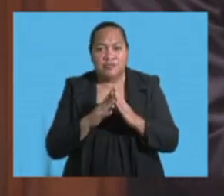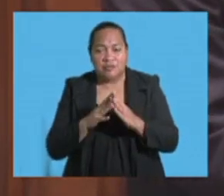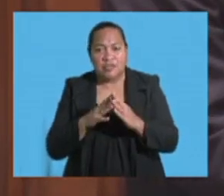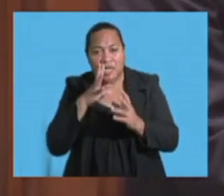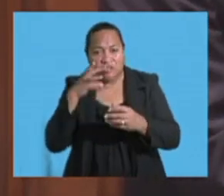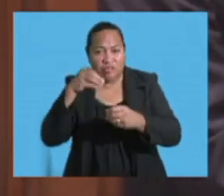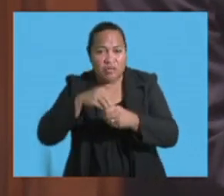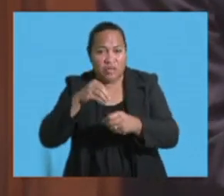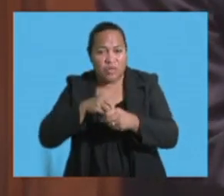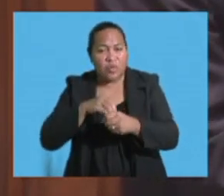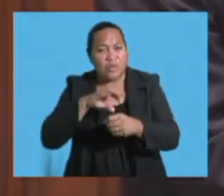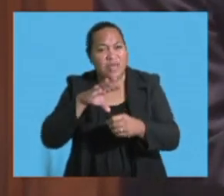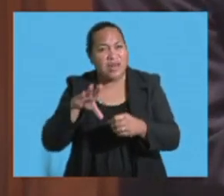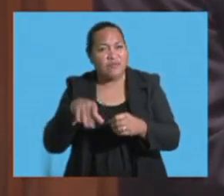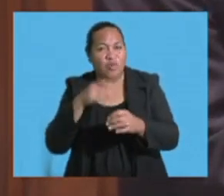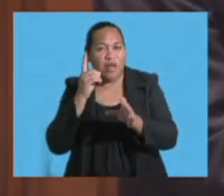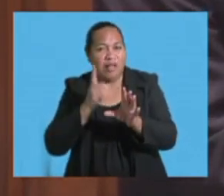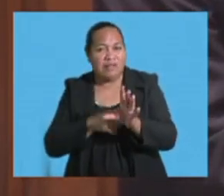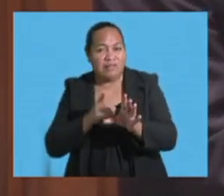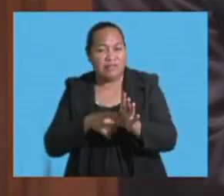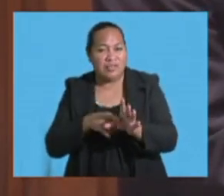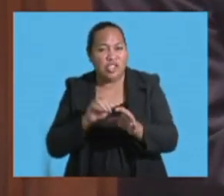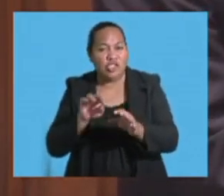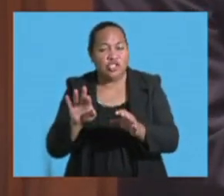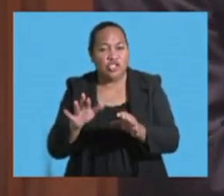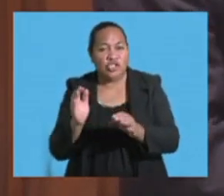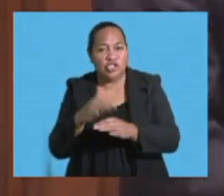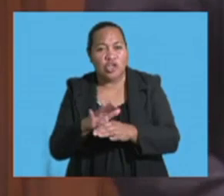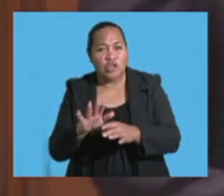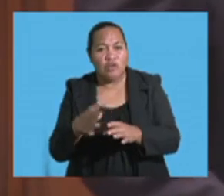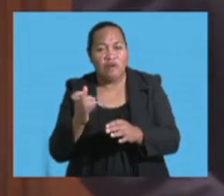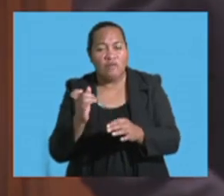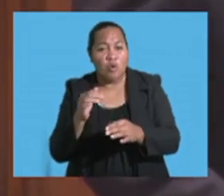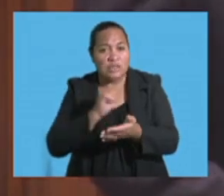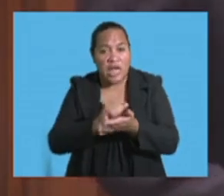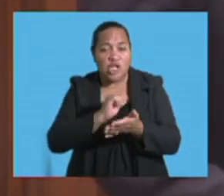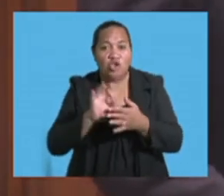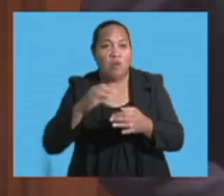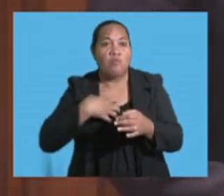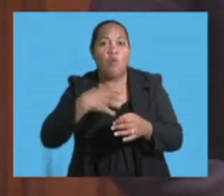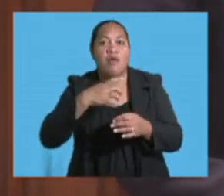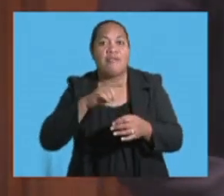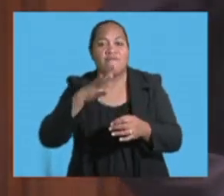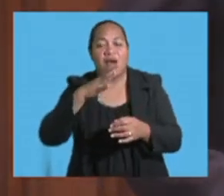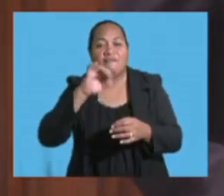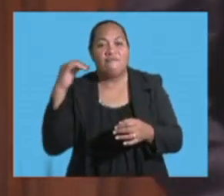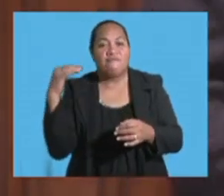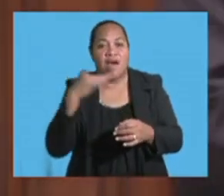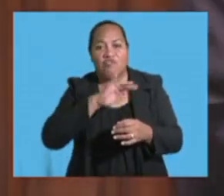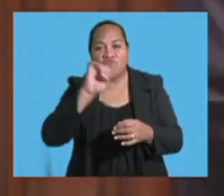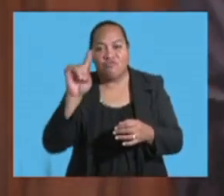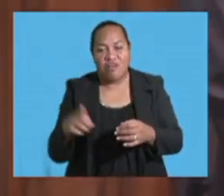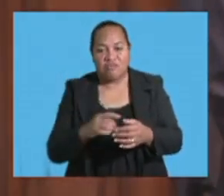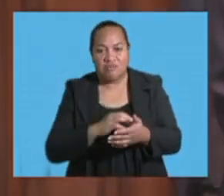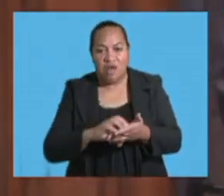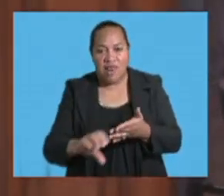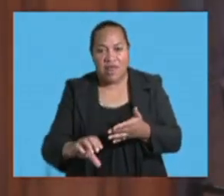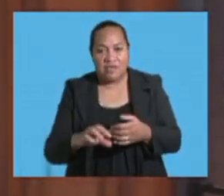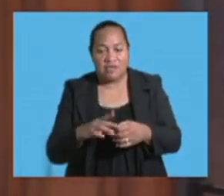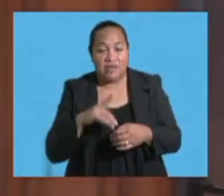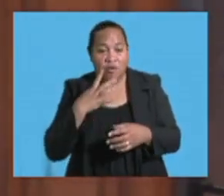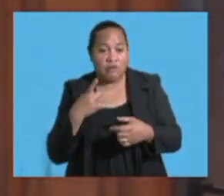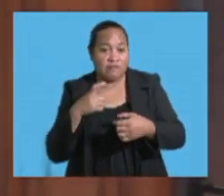an annual gross turnover or sales not exceeding 500,000. Therefore, all SMEs engaged